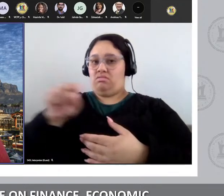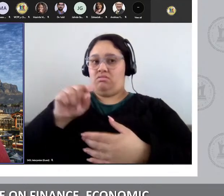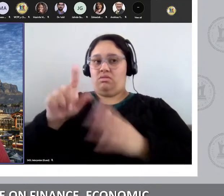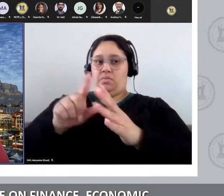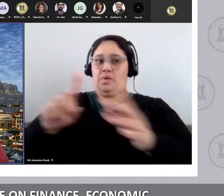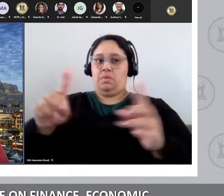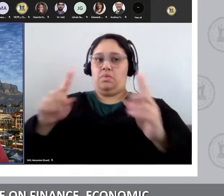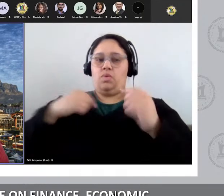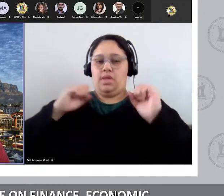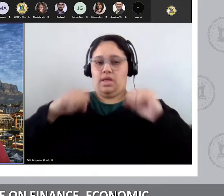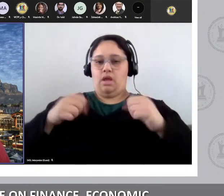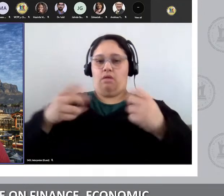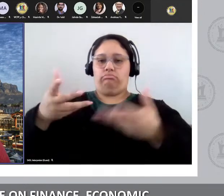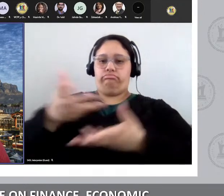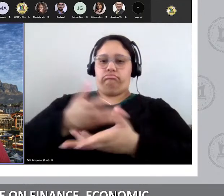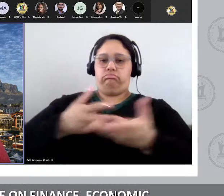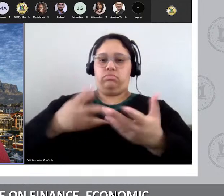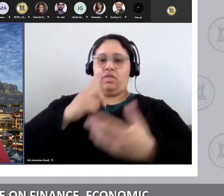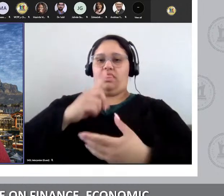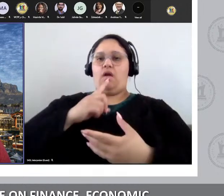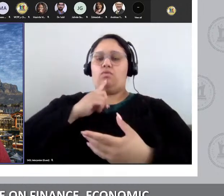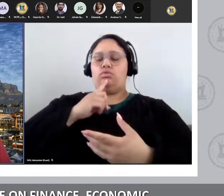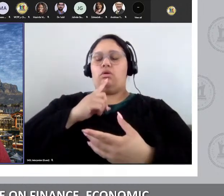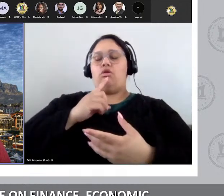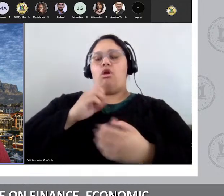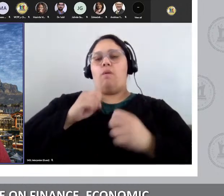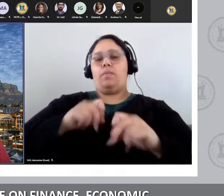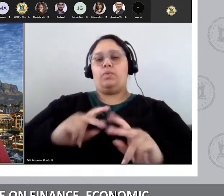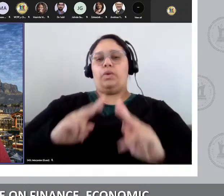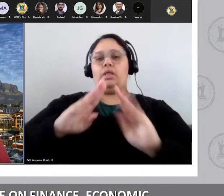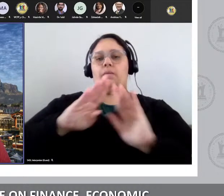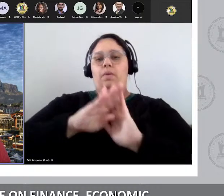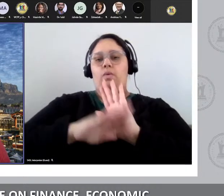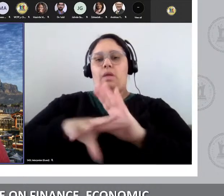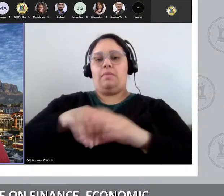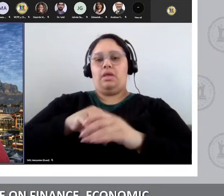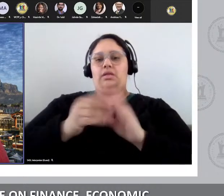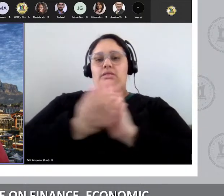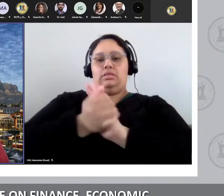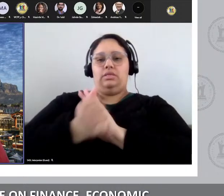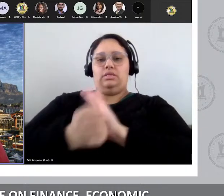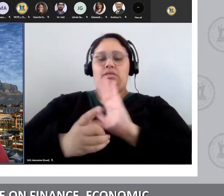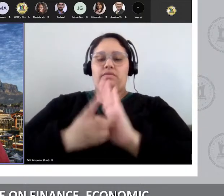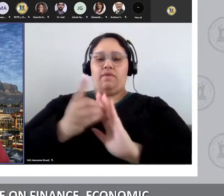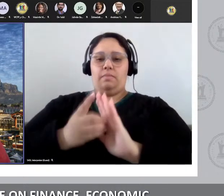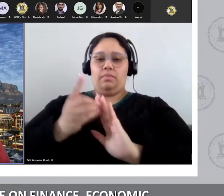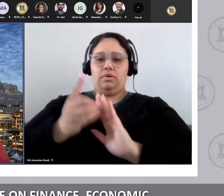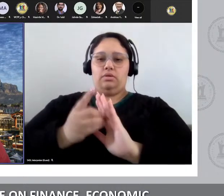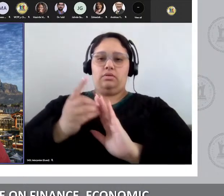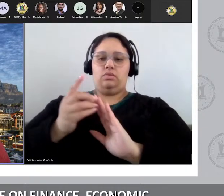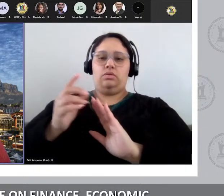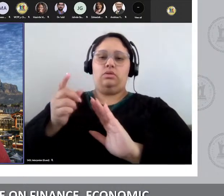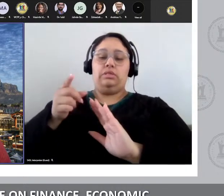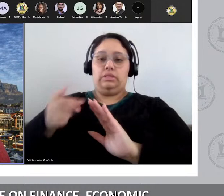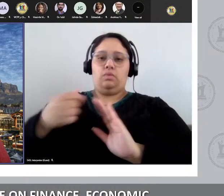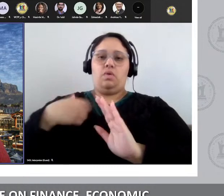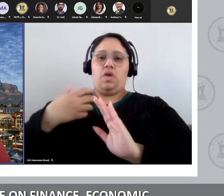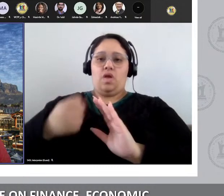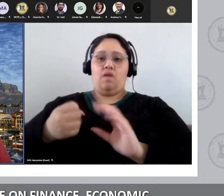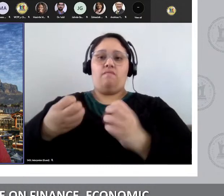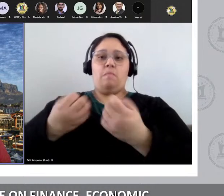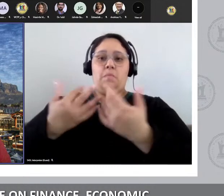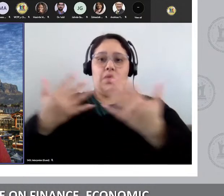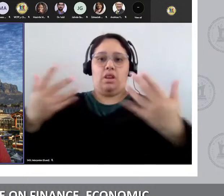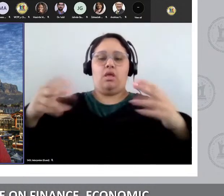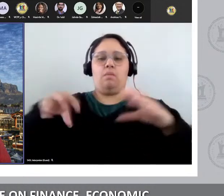talk about the 1,000 opportunities program within the skills development, in which we have a large number